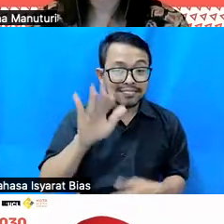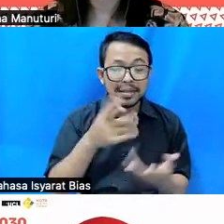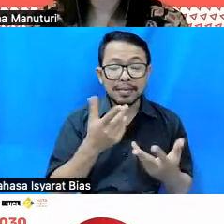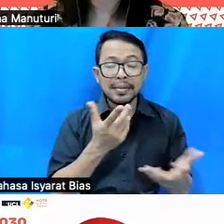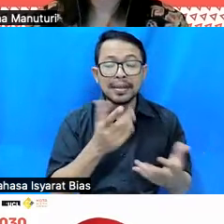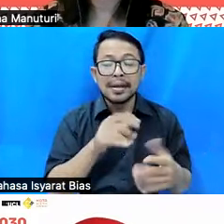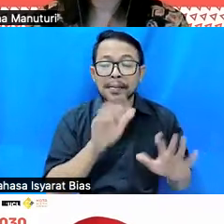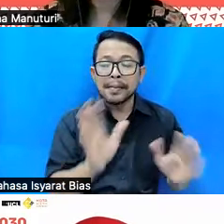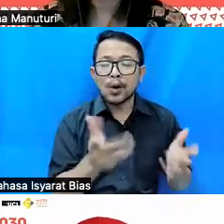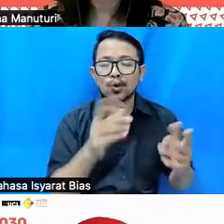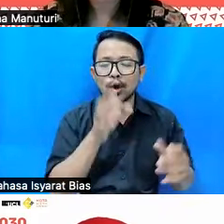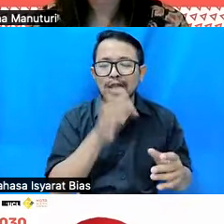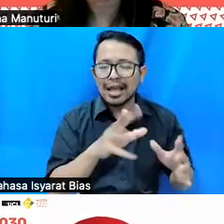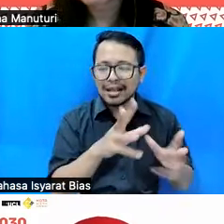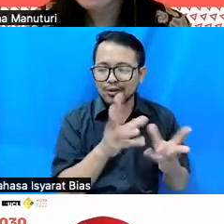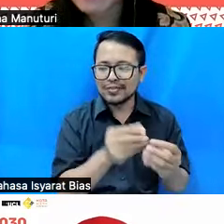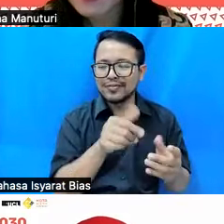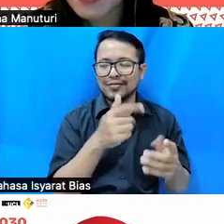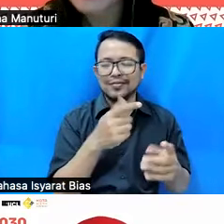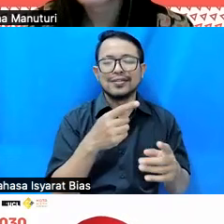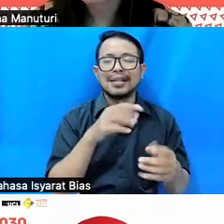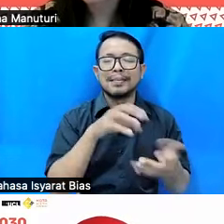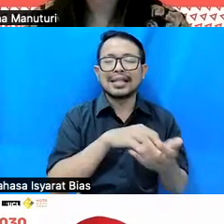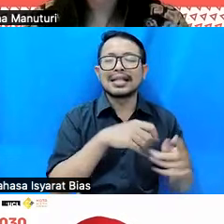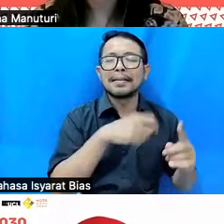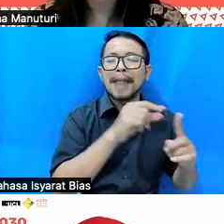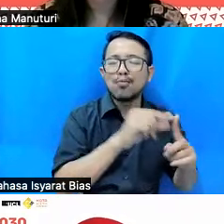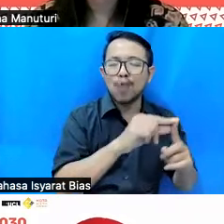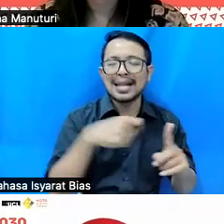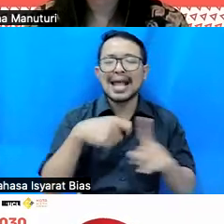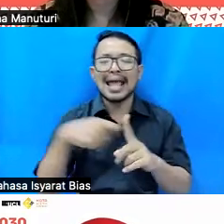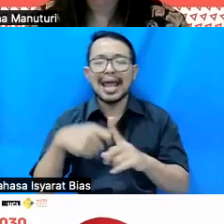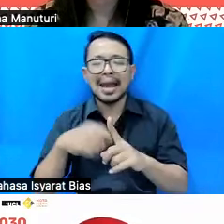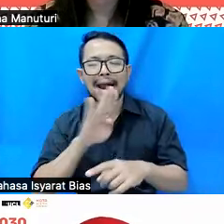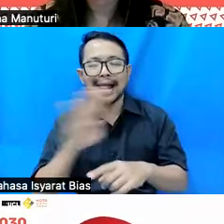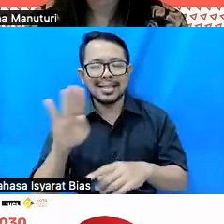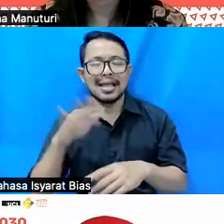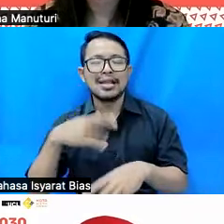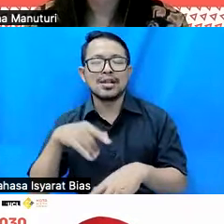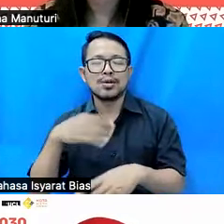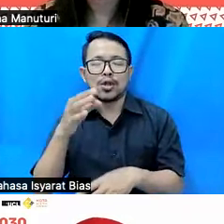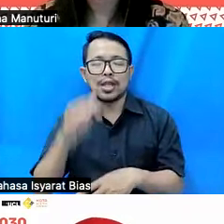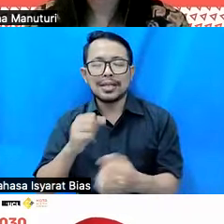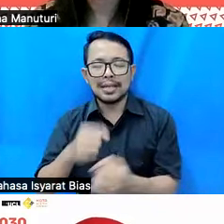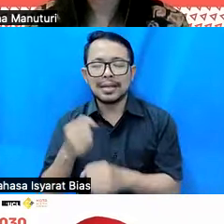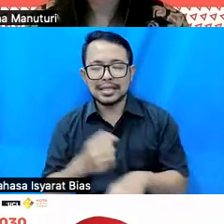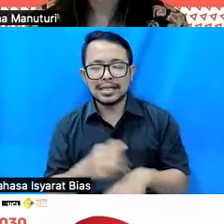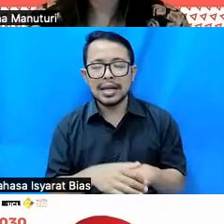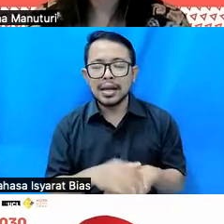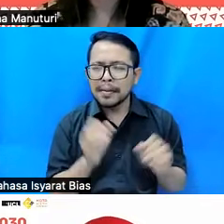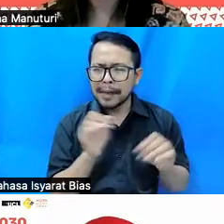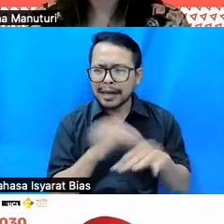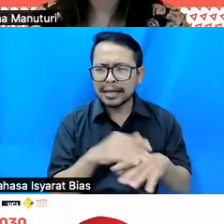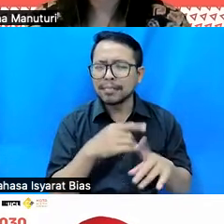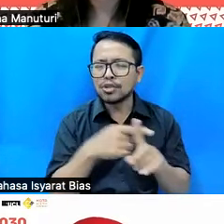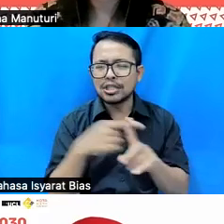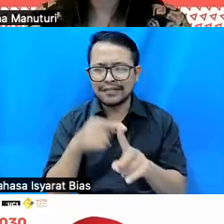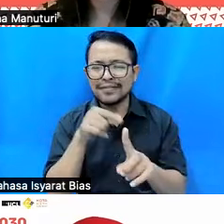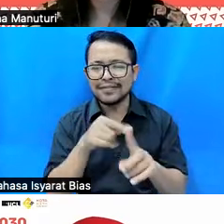presidential office will also promote the participatory approach in building a more inclusive city by referring to the good practices at